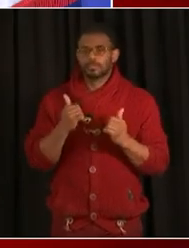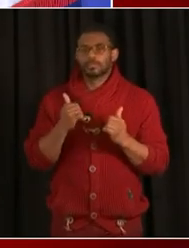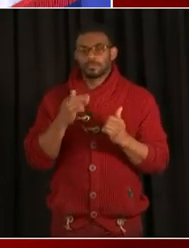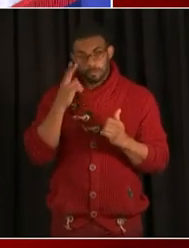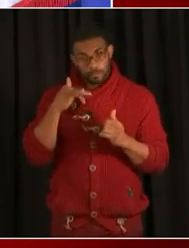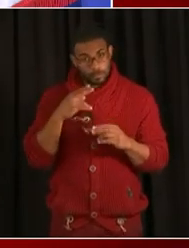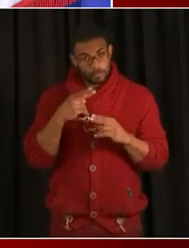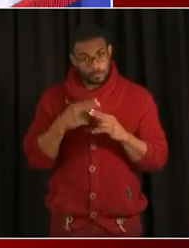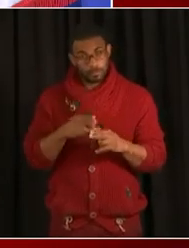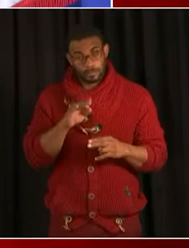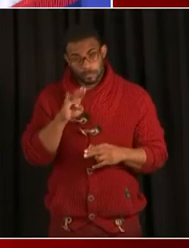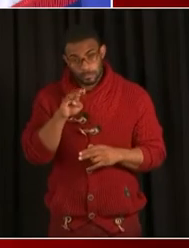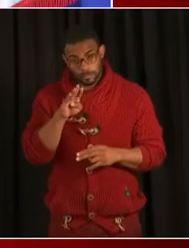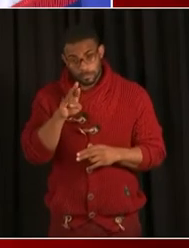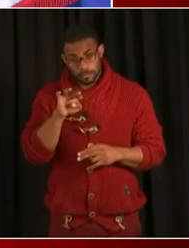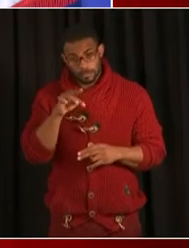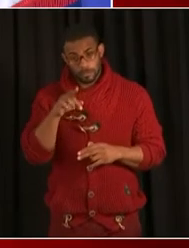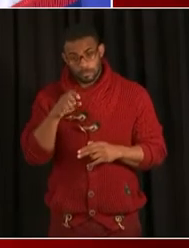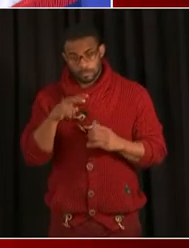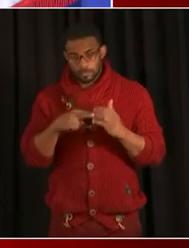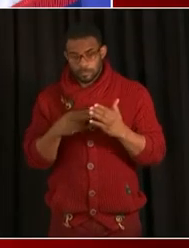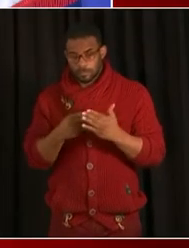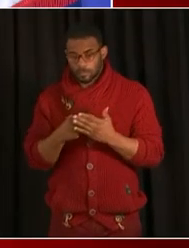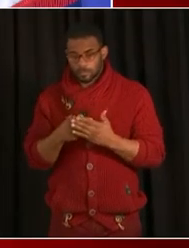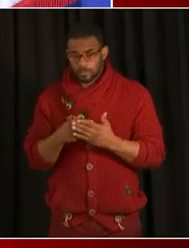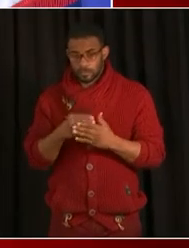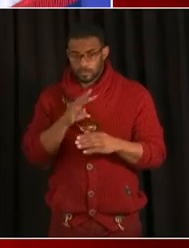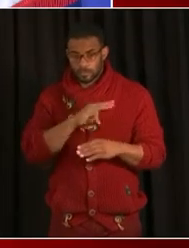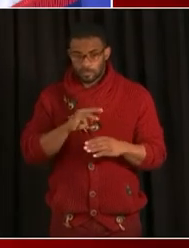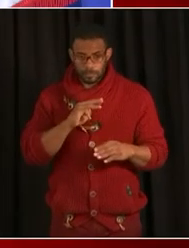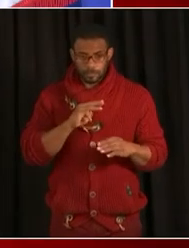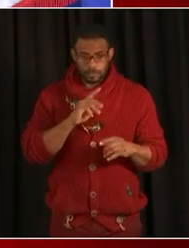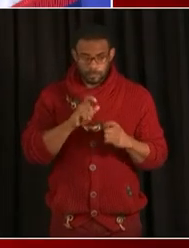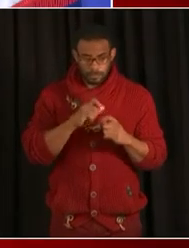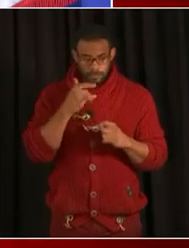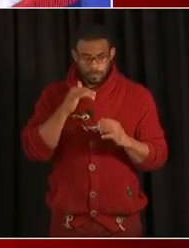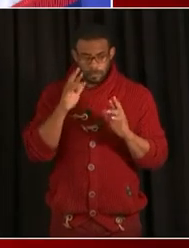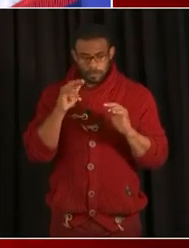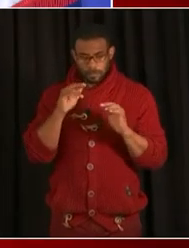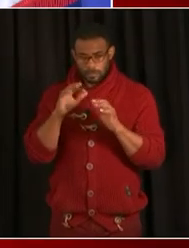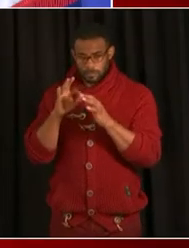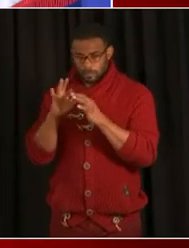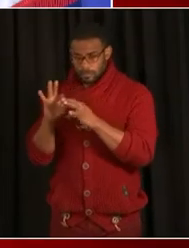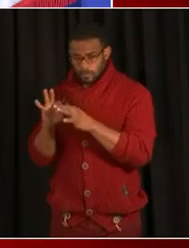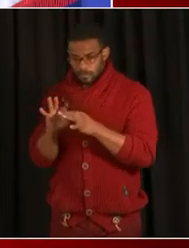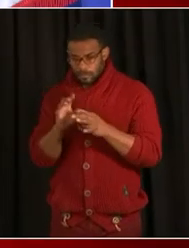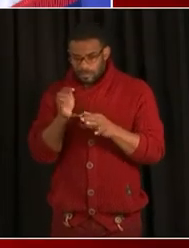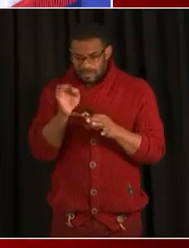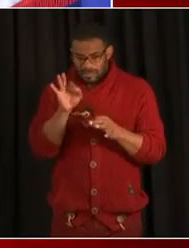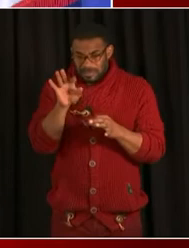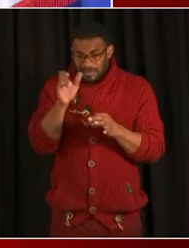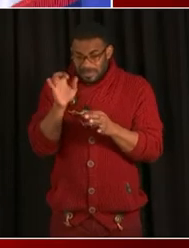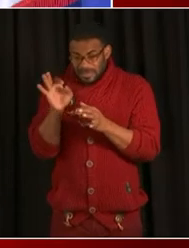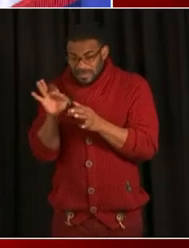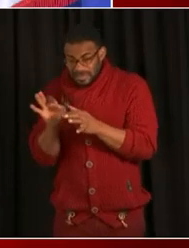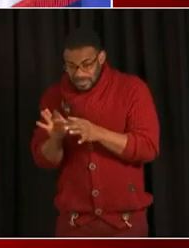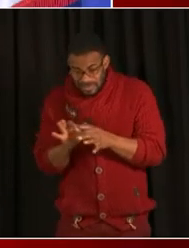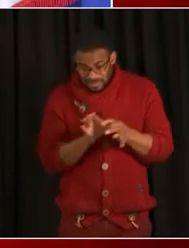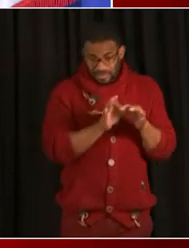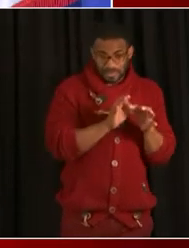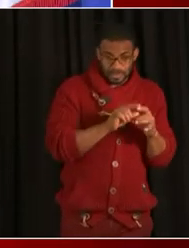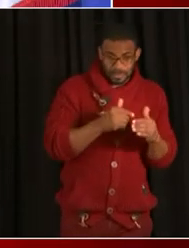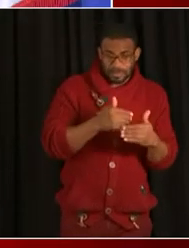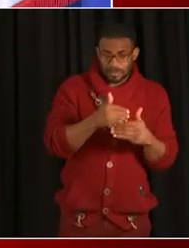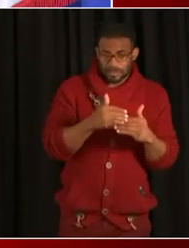trying to, and the reason we called it the Bridge Fund, and the mayor was very specific about this, is because we're hoping that this will be that little bit that just gets